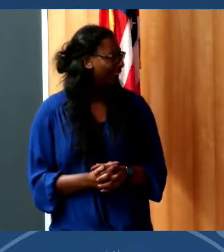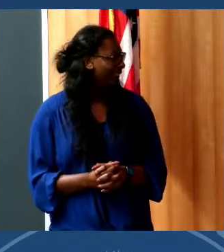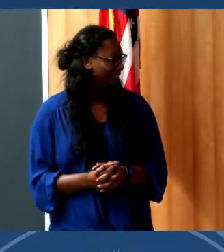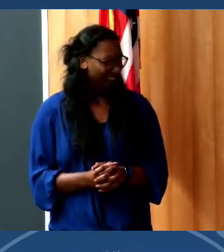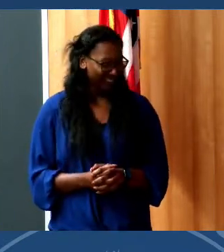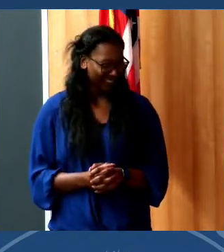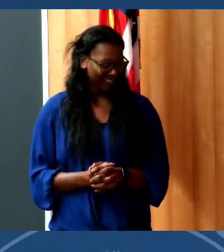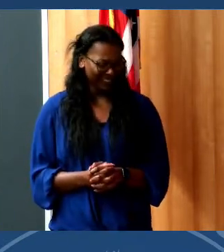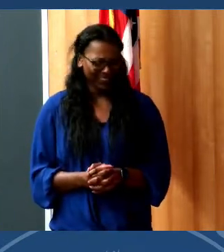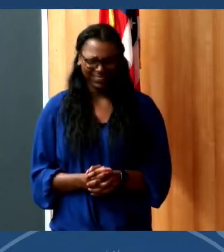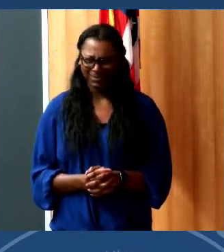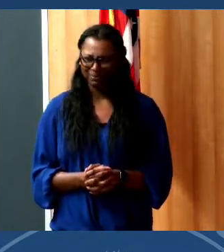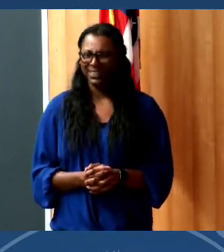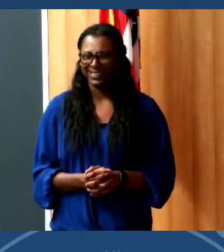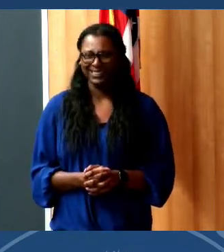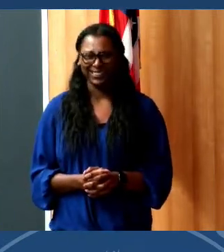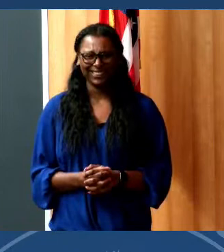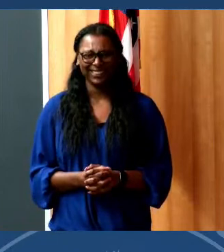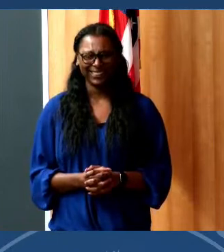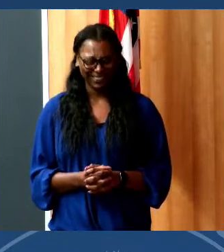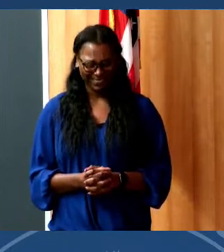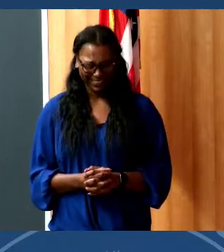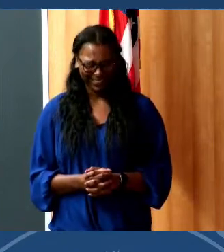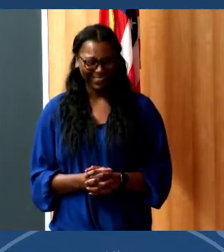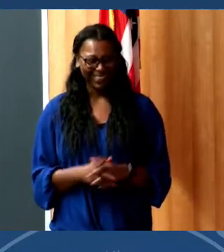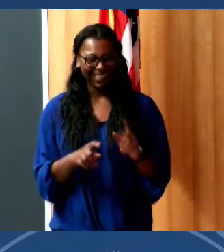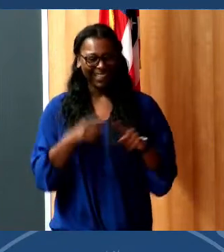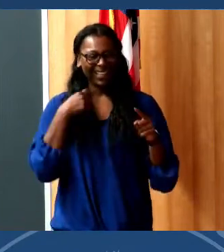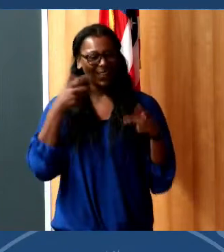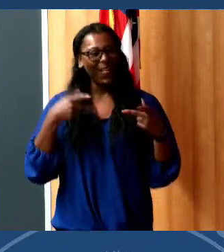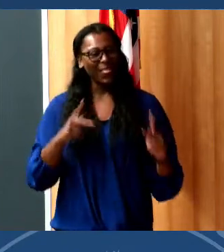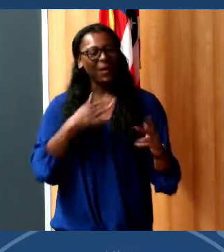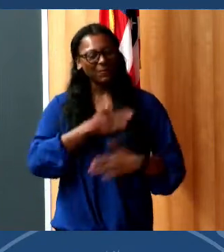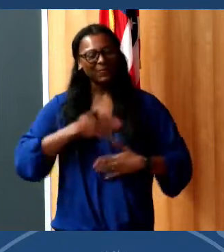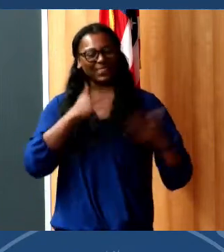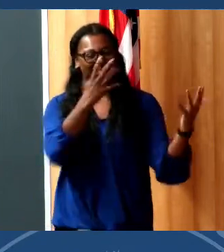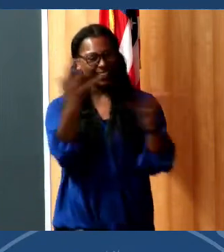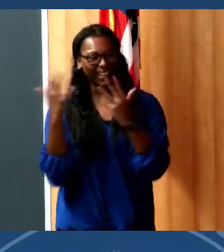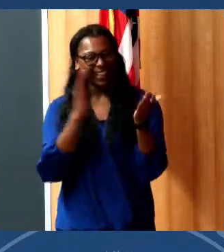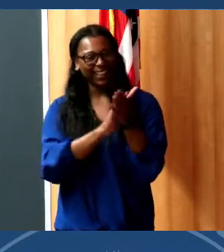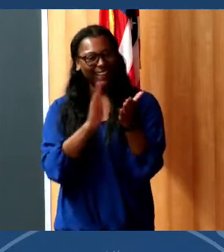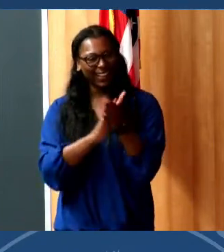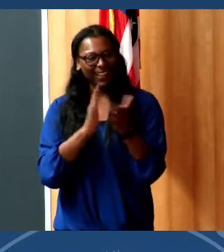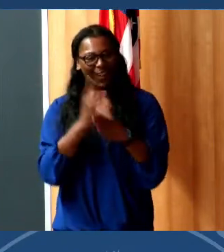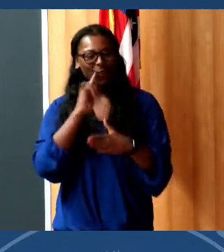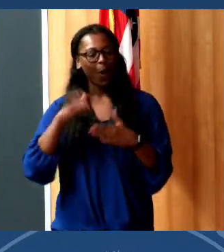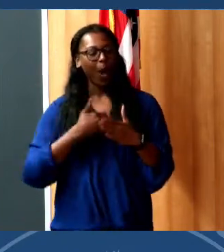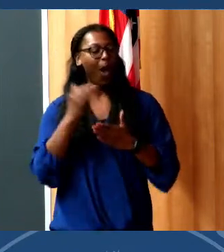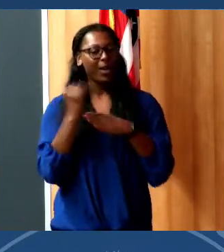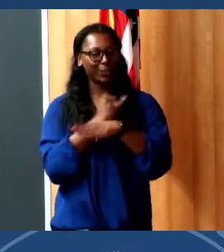Yeah. Yeah. Could you give all of our fellows a round of applause?